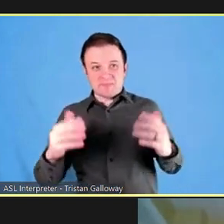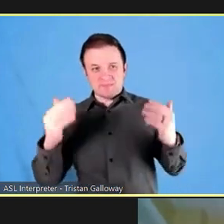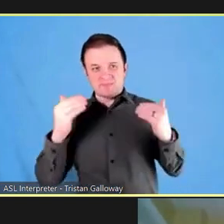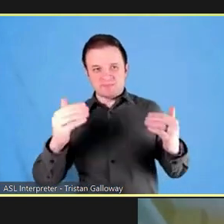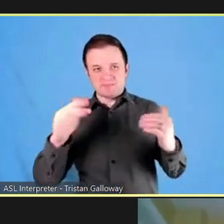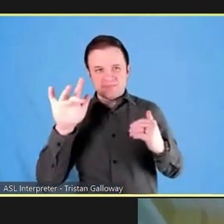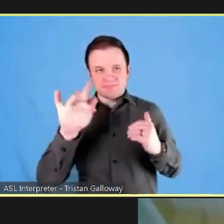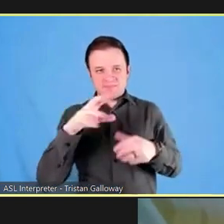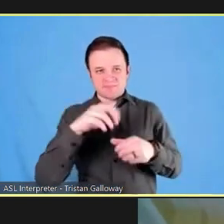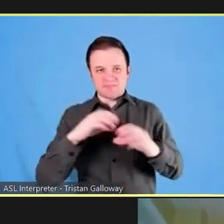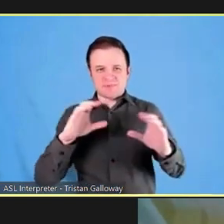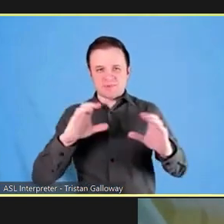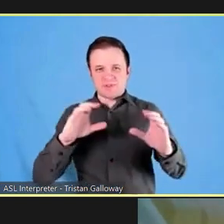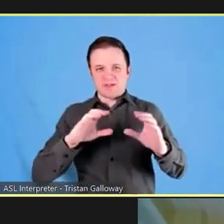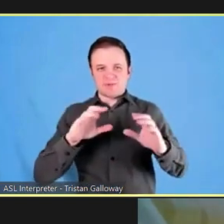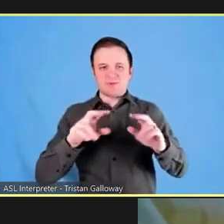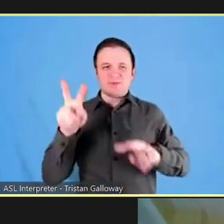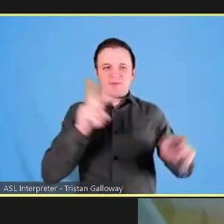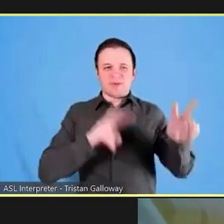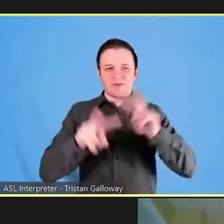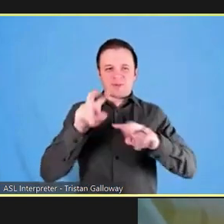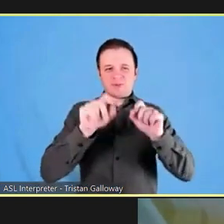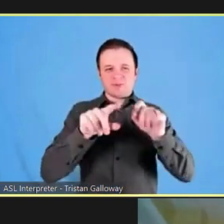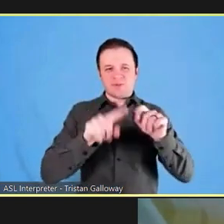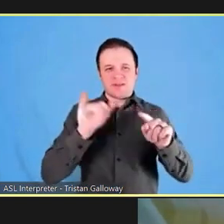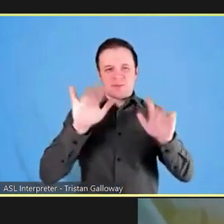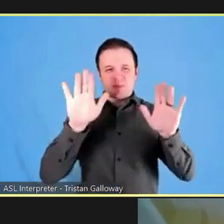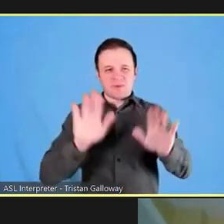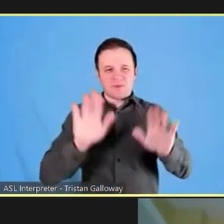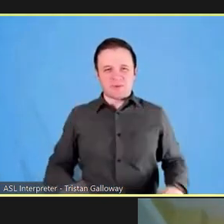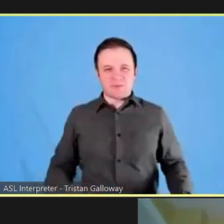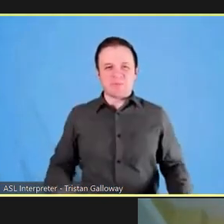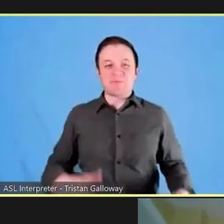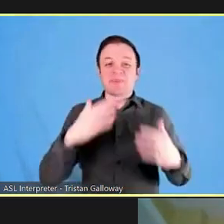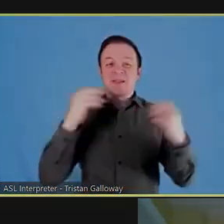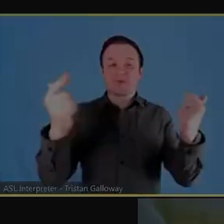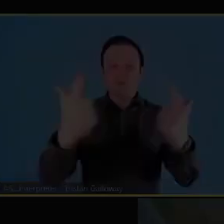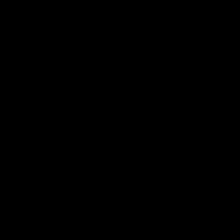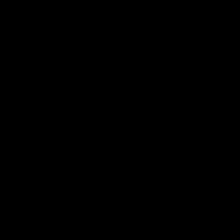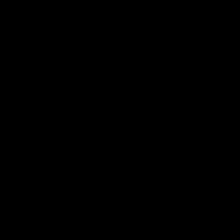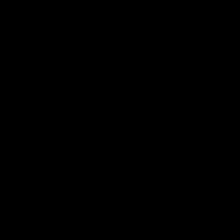in the chat to do the evaluation of the survey, that would be great. Thank you, everyone.